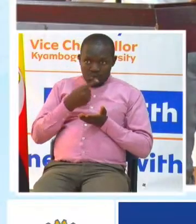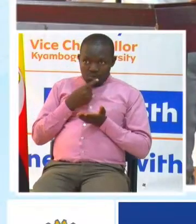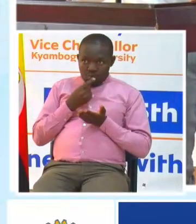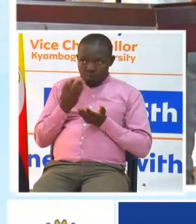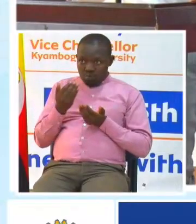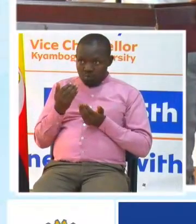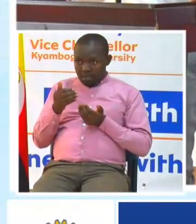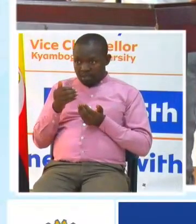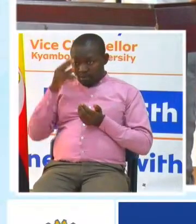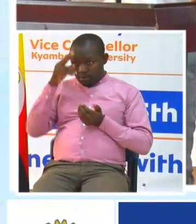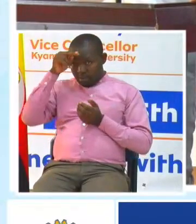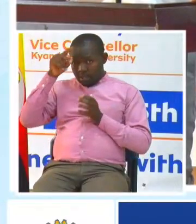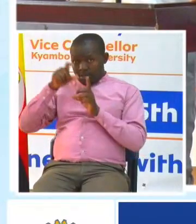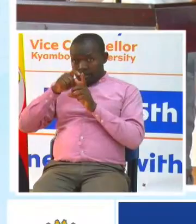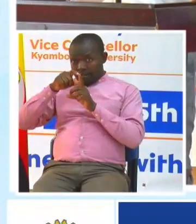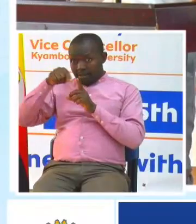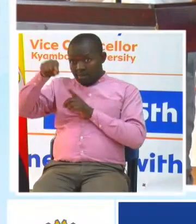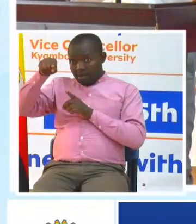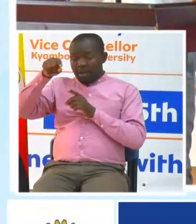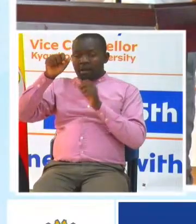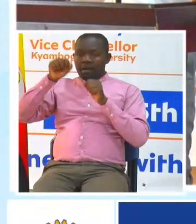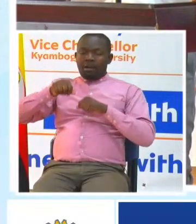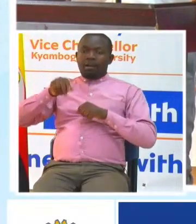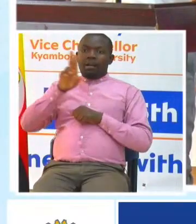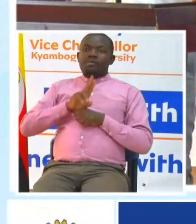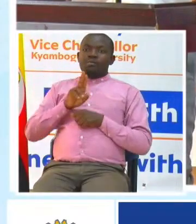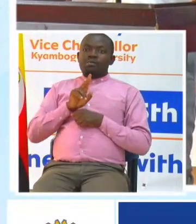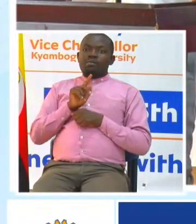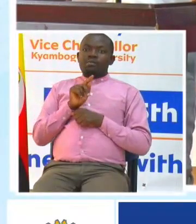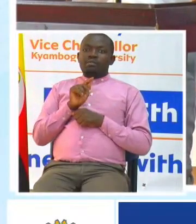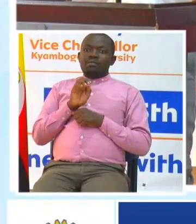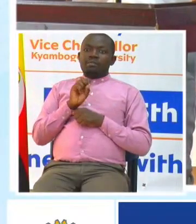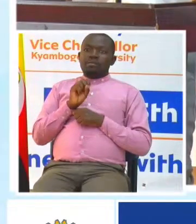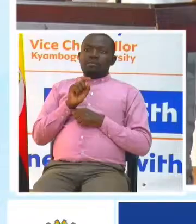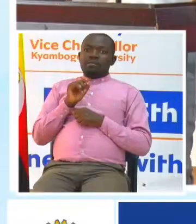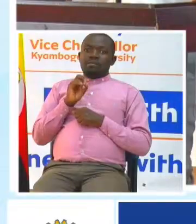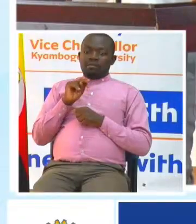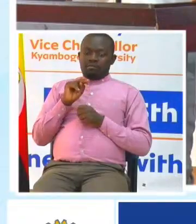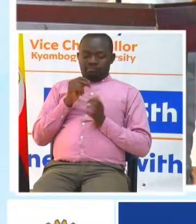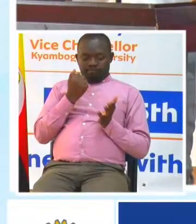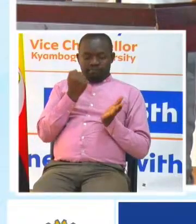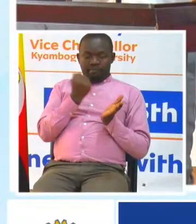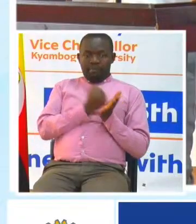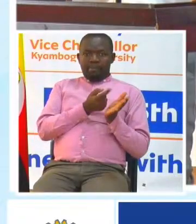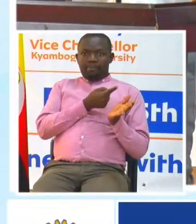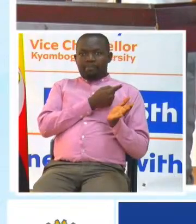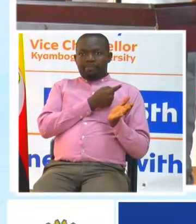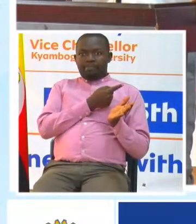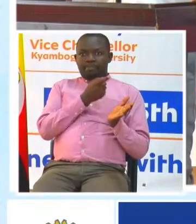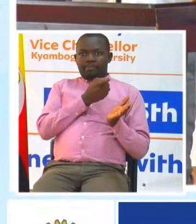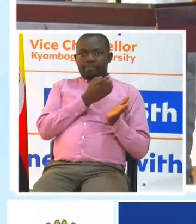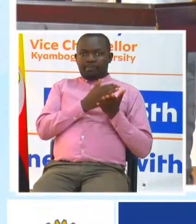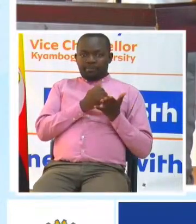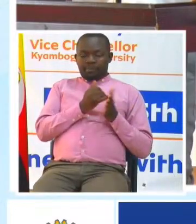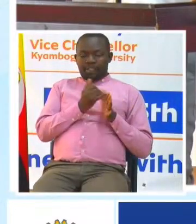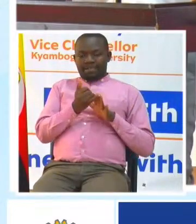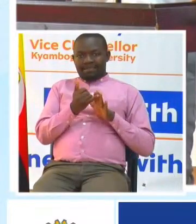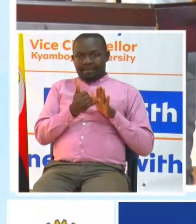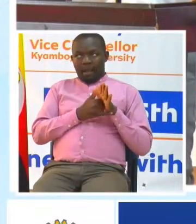December, you can use their testimonials that are stamped. You scan them and use those as